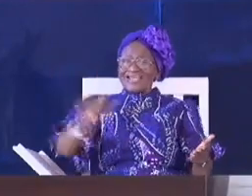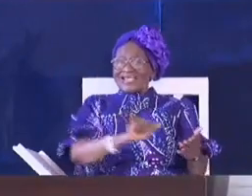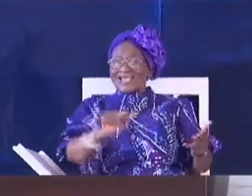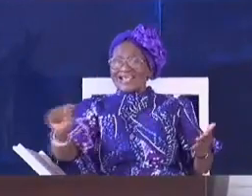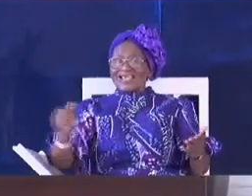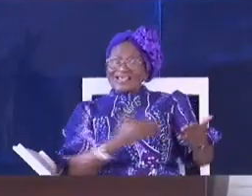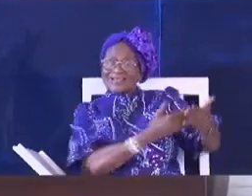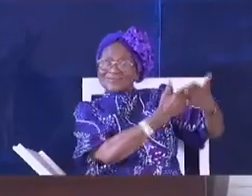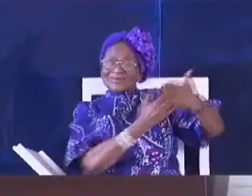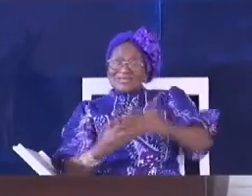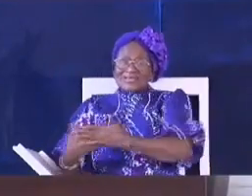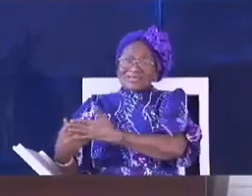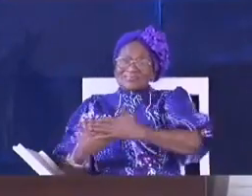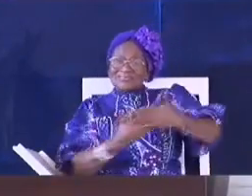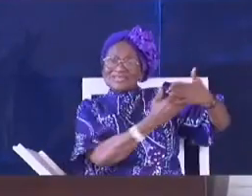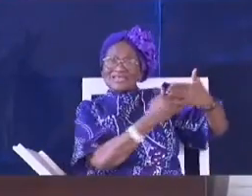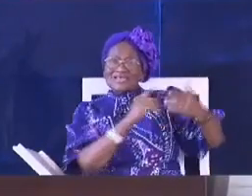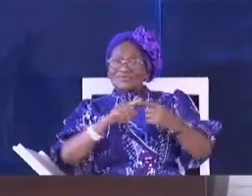Tonight,